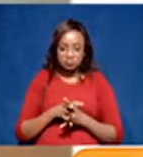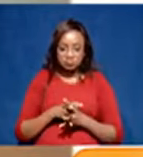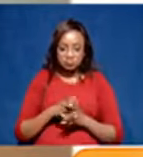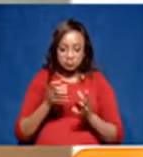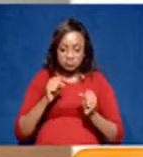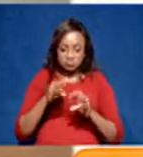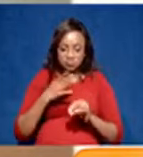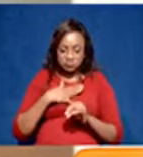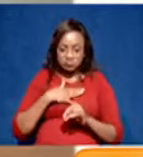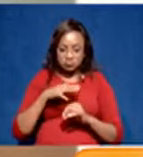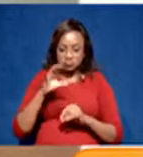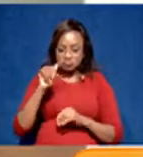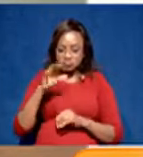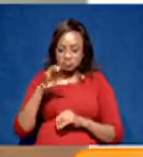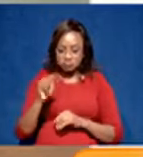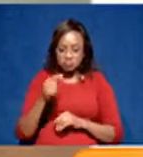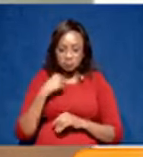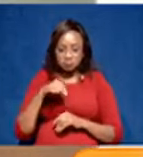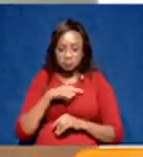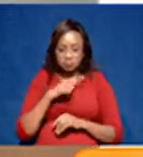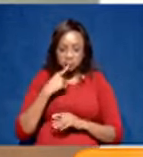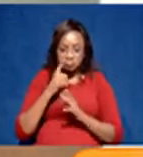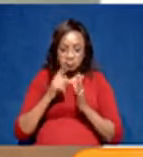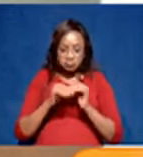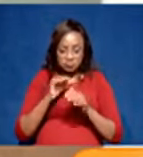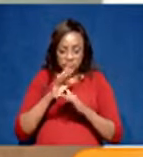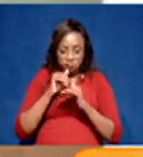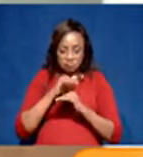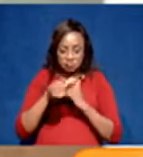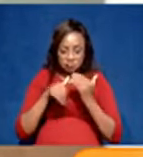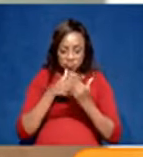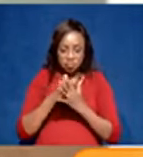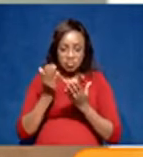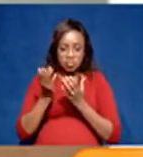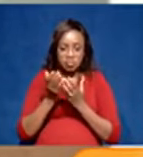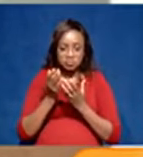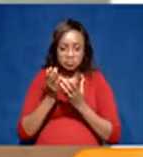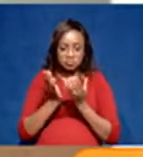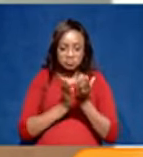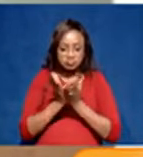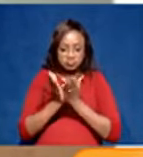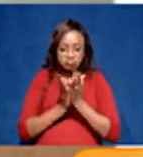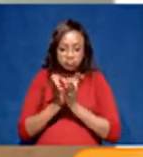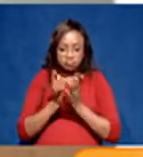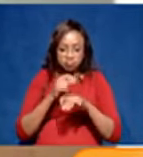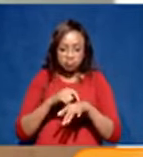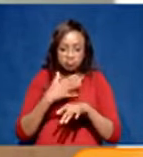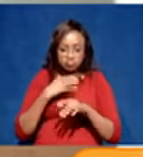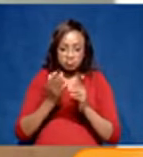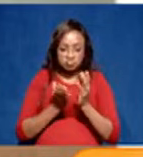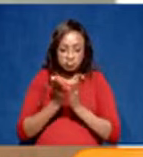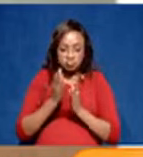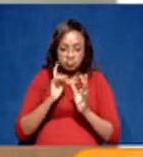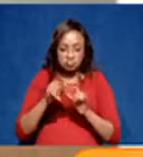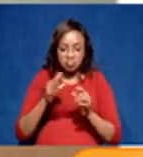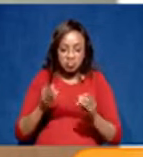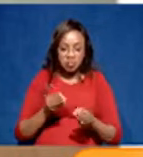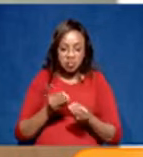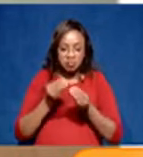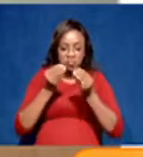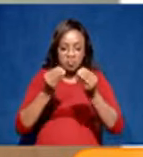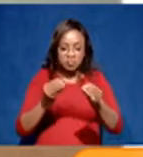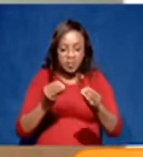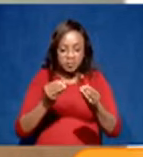acts, one, we had said that at every point of service, you should be asked to produce your SHA registration and